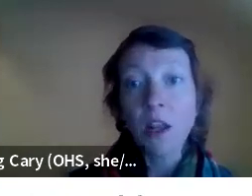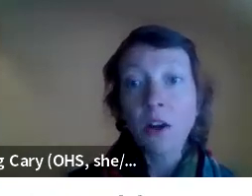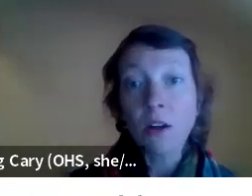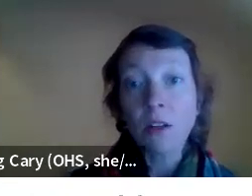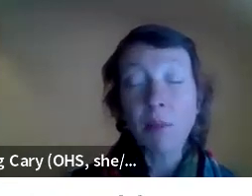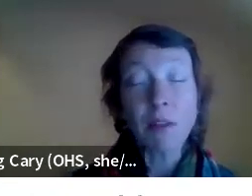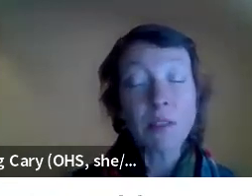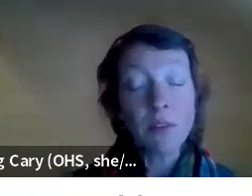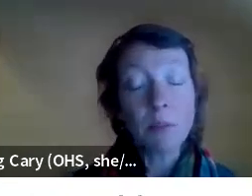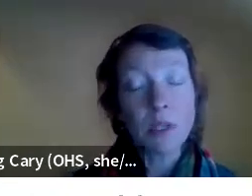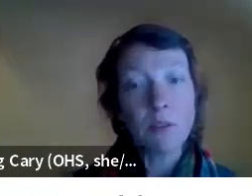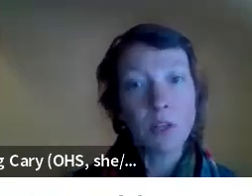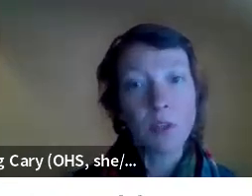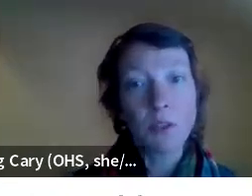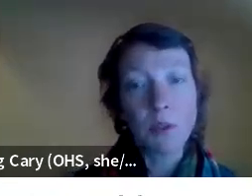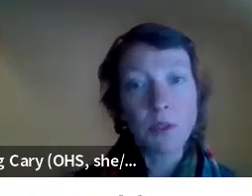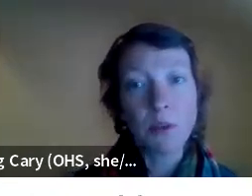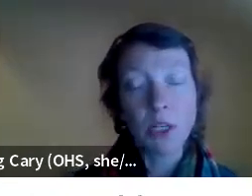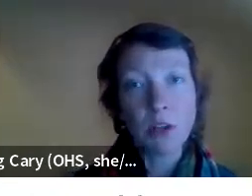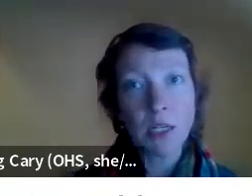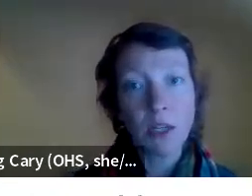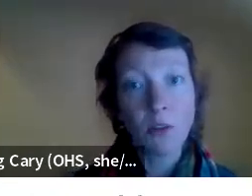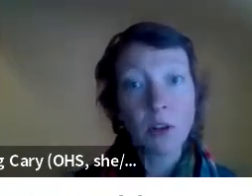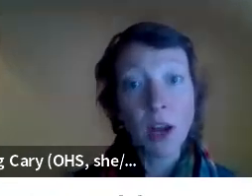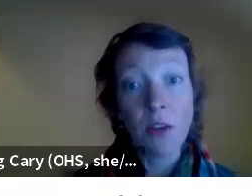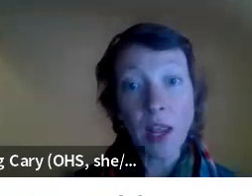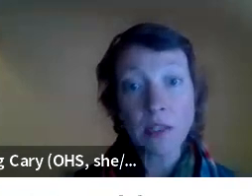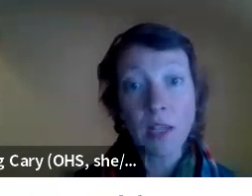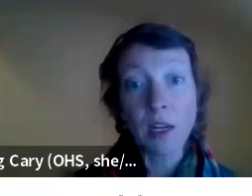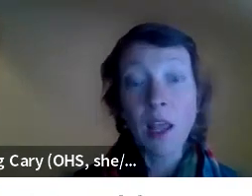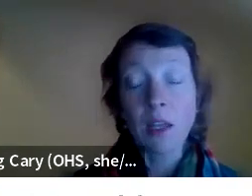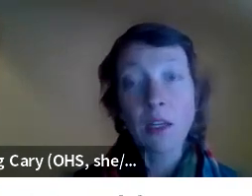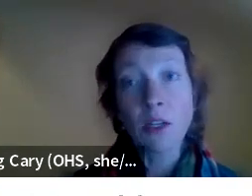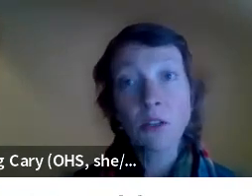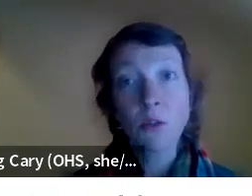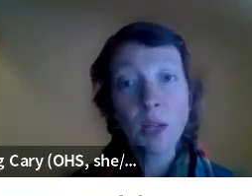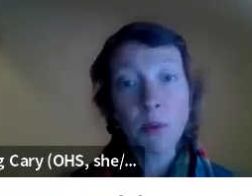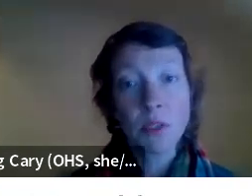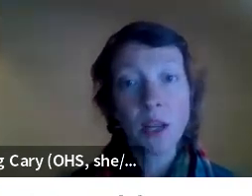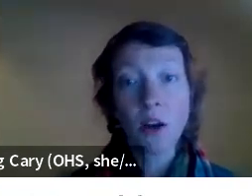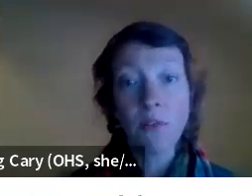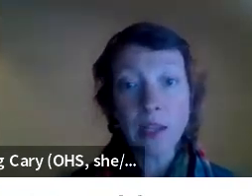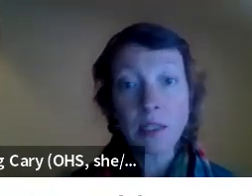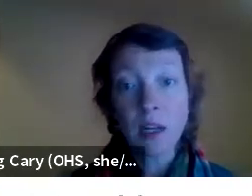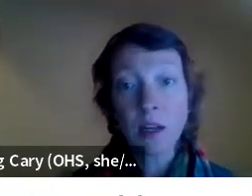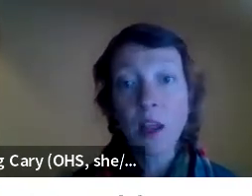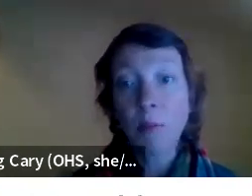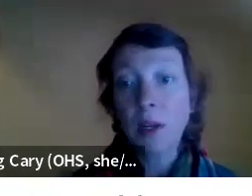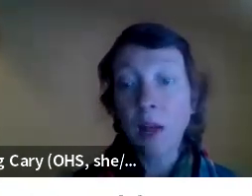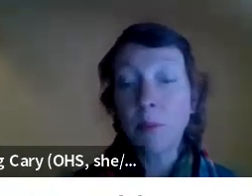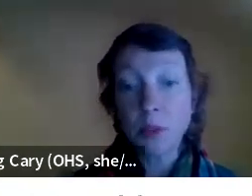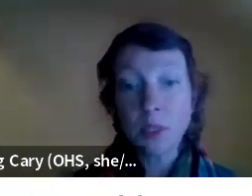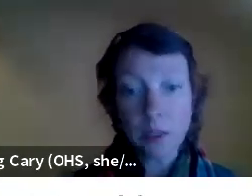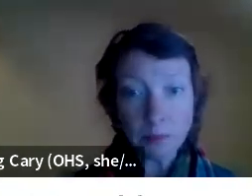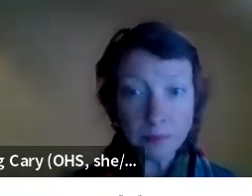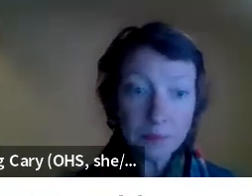unvaccinated. Currently, about 70% of individuals who are contracting COVID are unvaccinated, and an additional 20% are vaccinated but